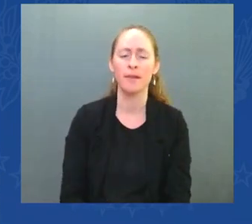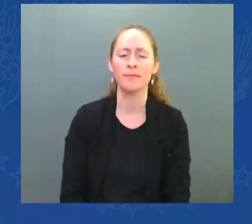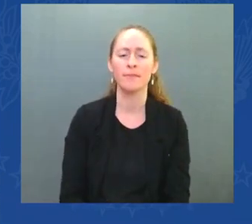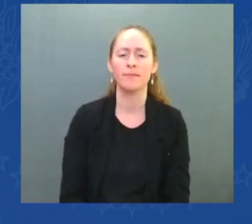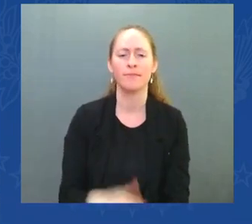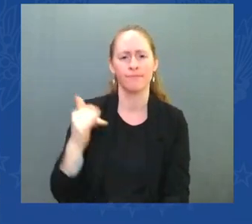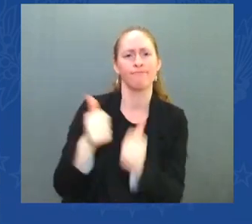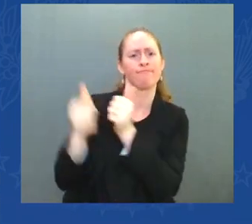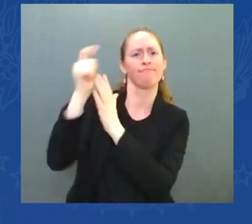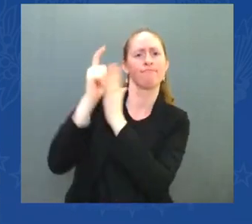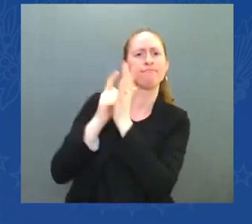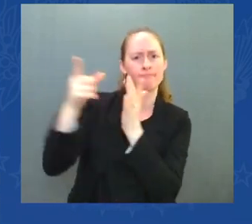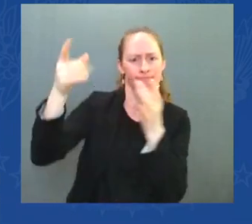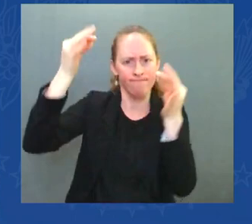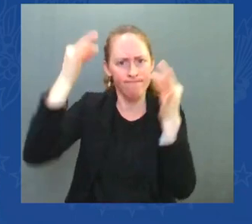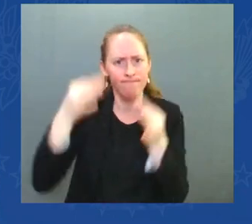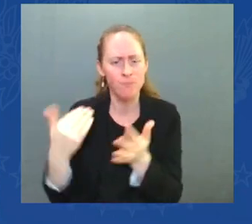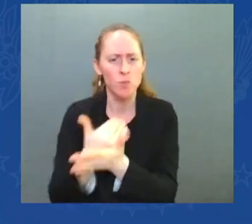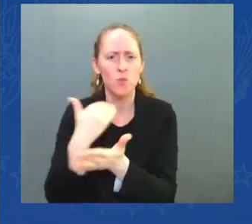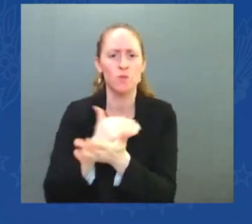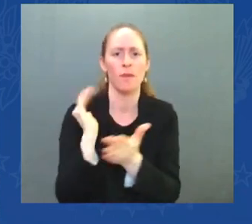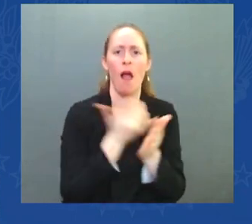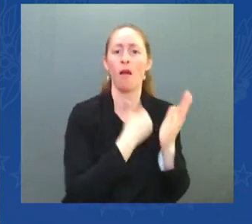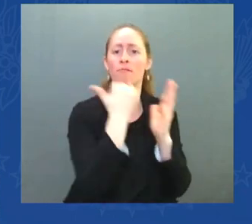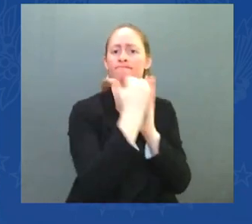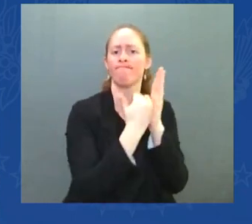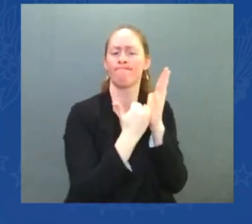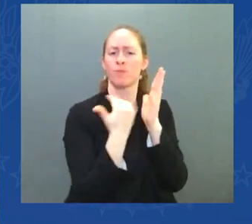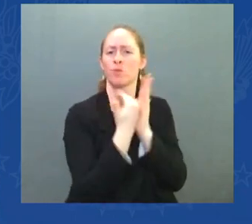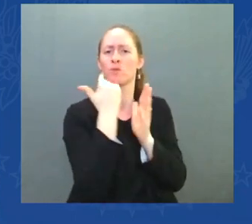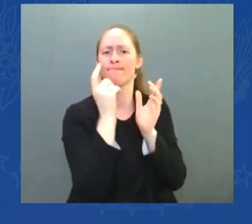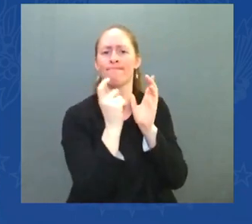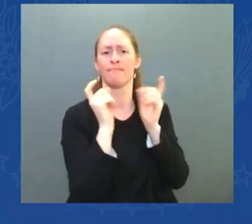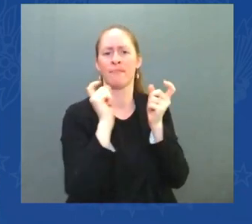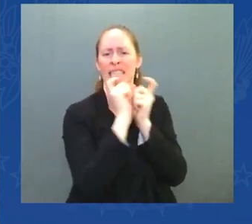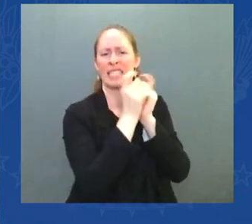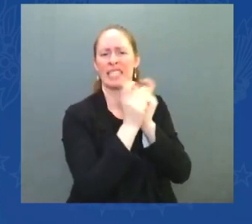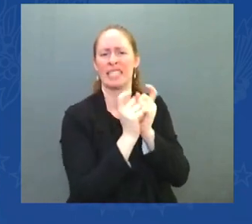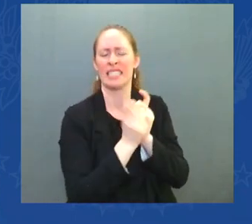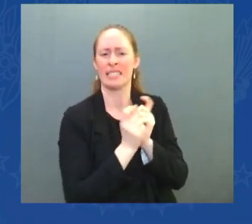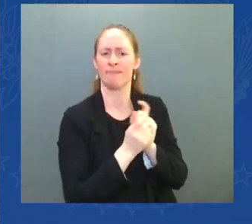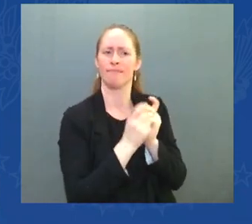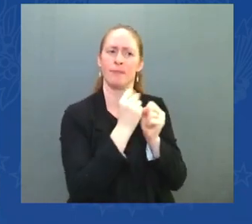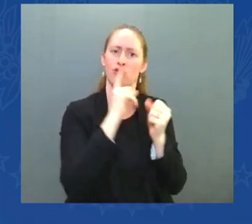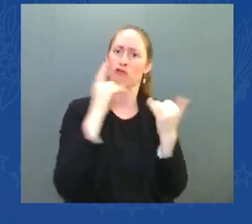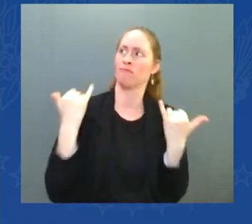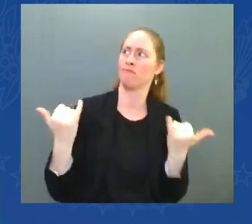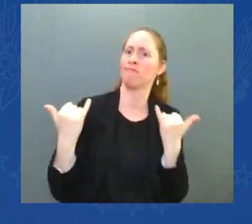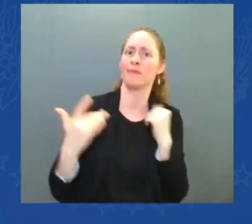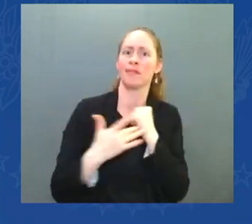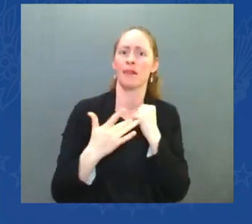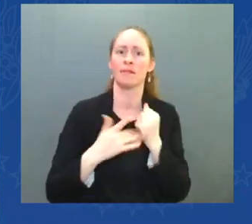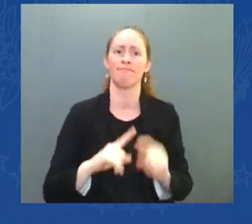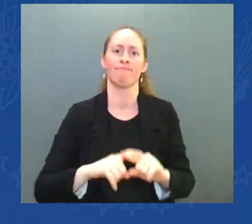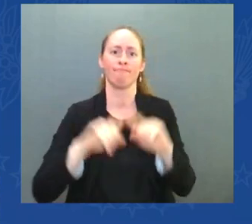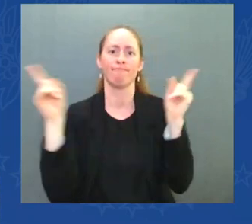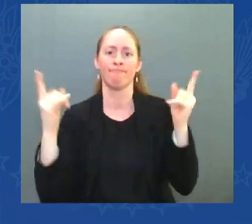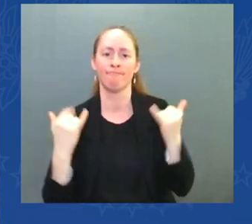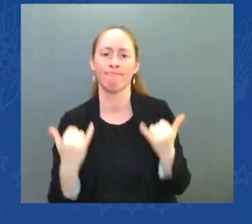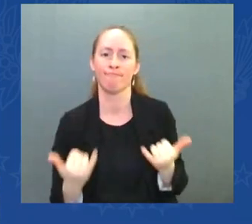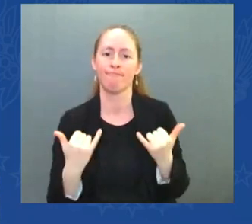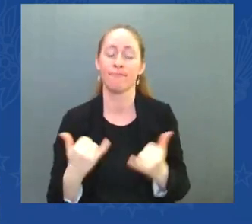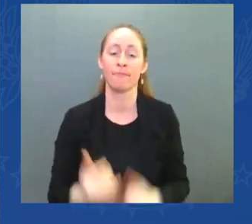technology. The goal? To keep untraceable guns off of the streets, out of the hands of